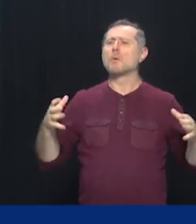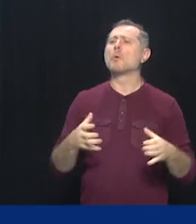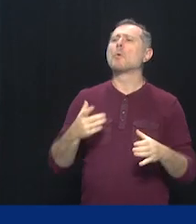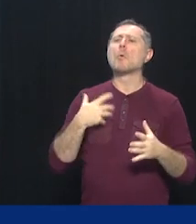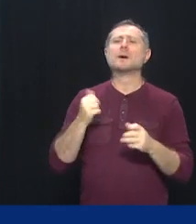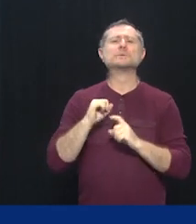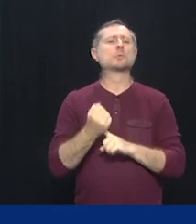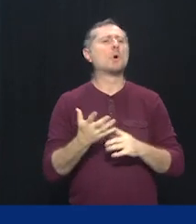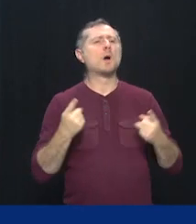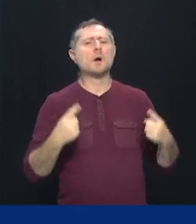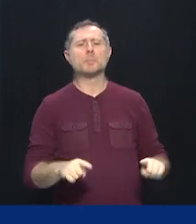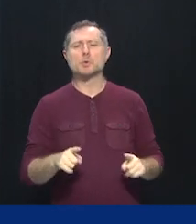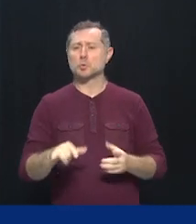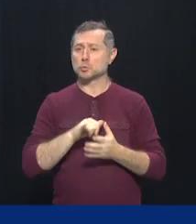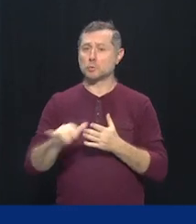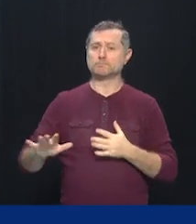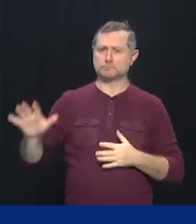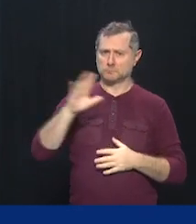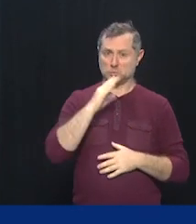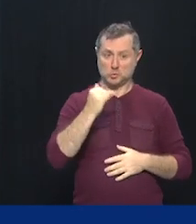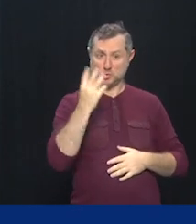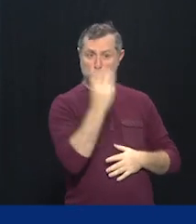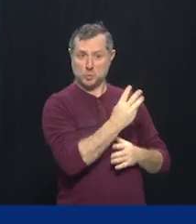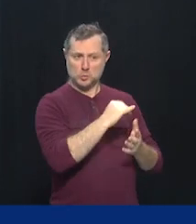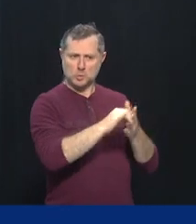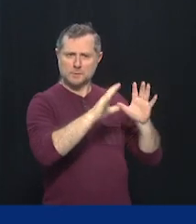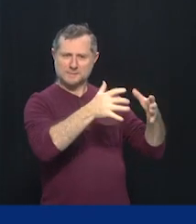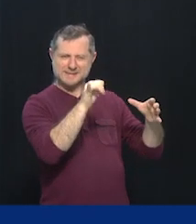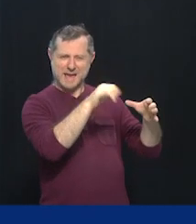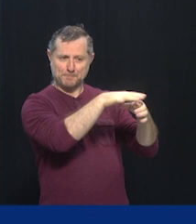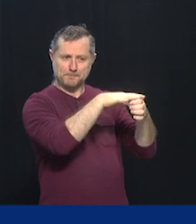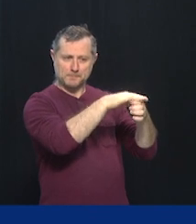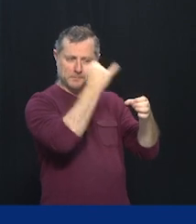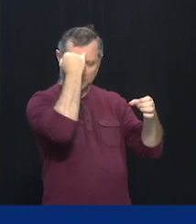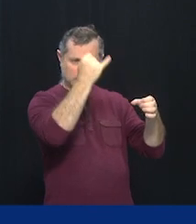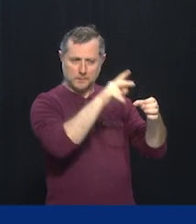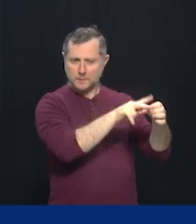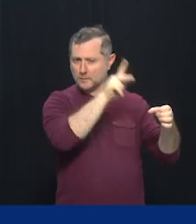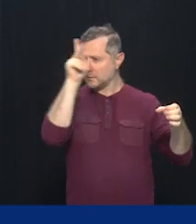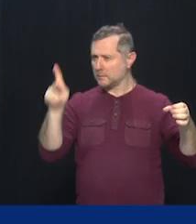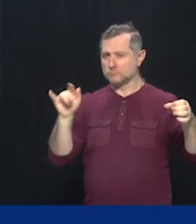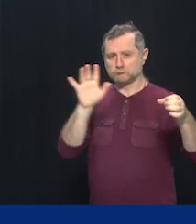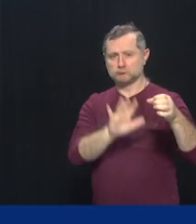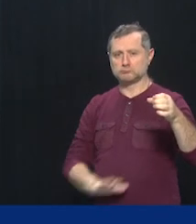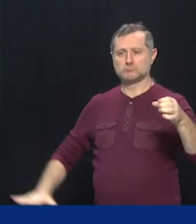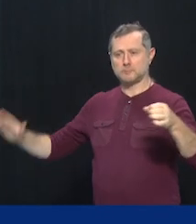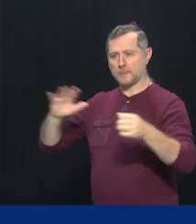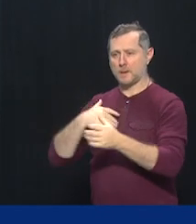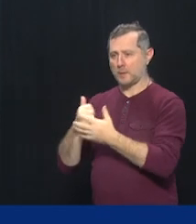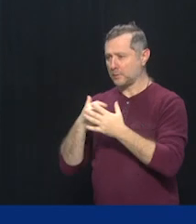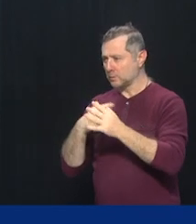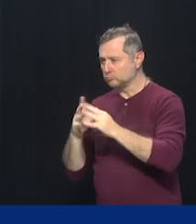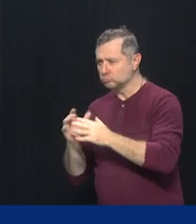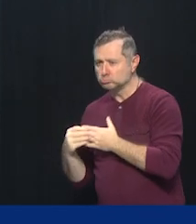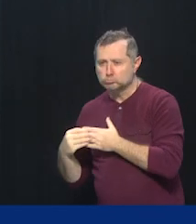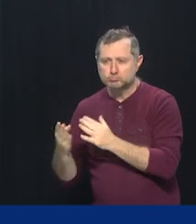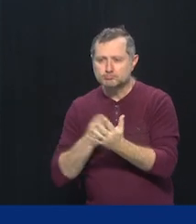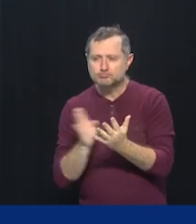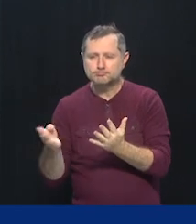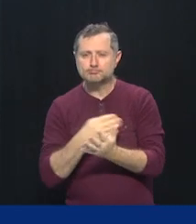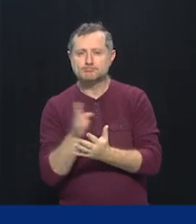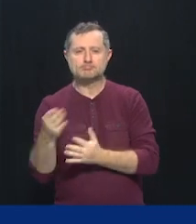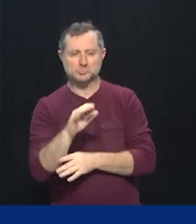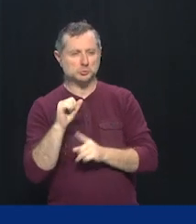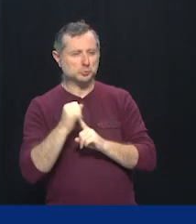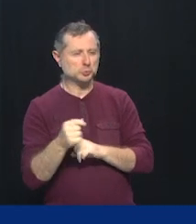region. People, representatives just like these, came together everywhere to help us navigate this. And one of the takeaways I had from